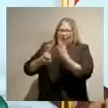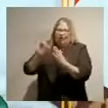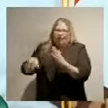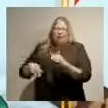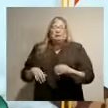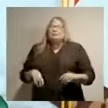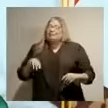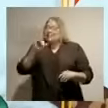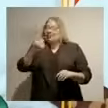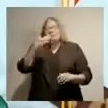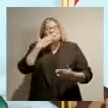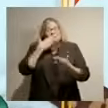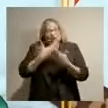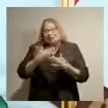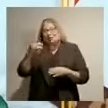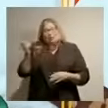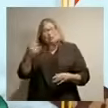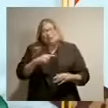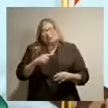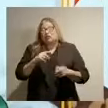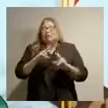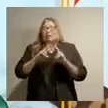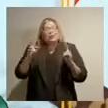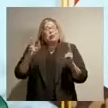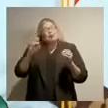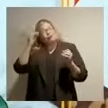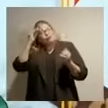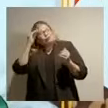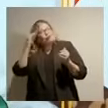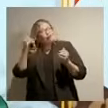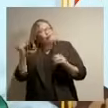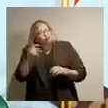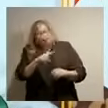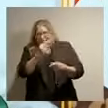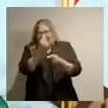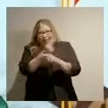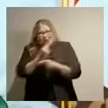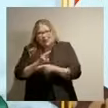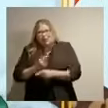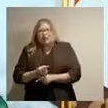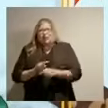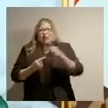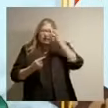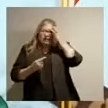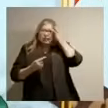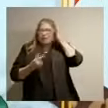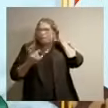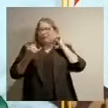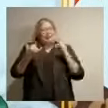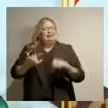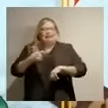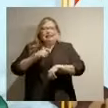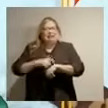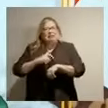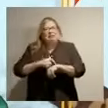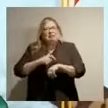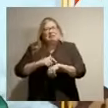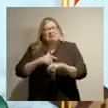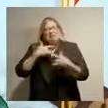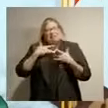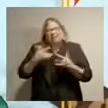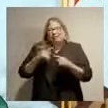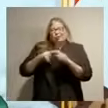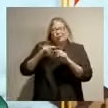It's a very good question, a very thoughtful question. It's very accurate that this is the season, and we